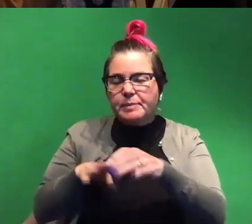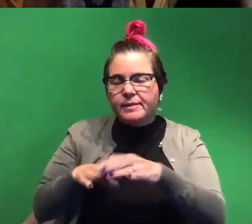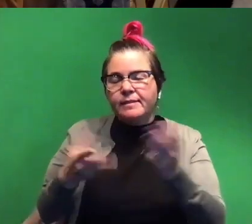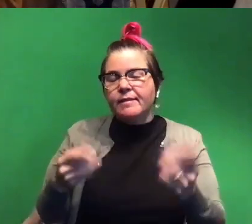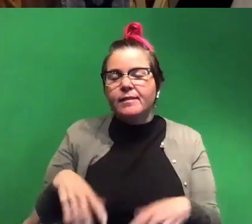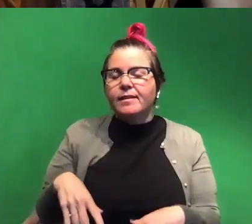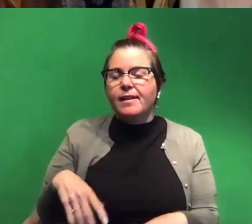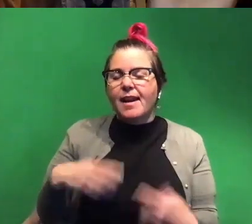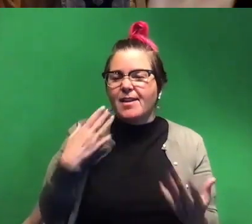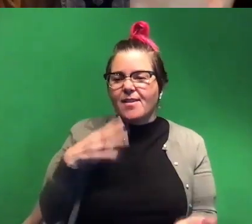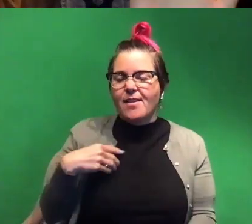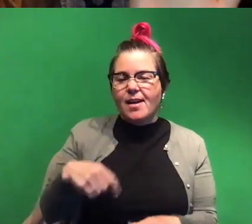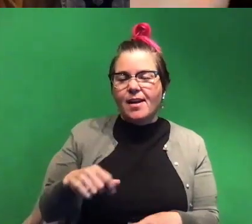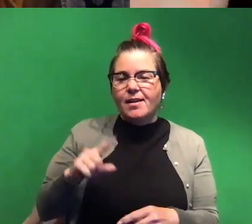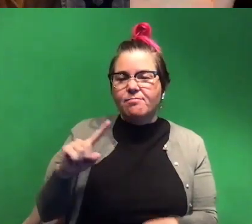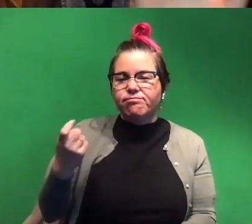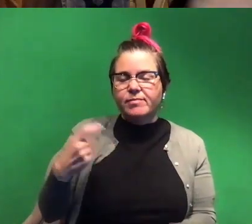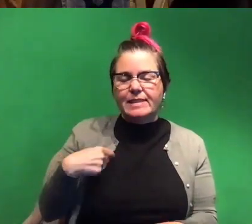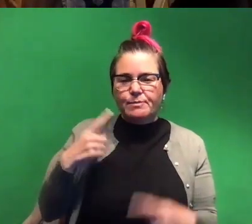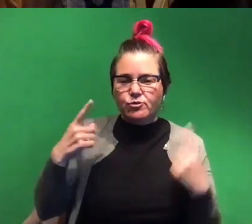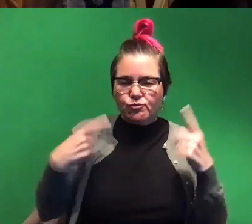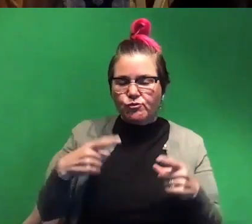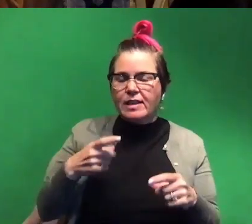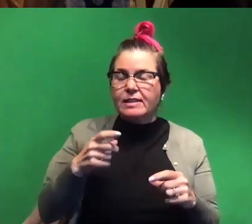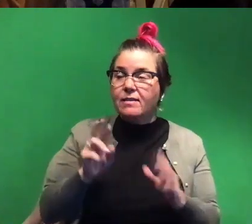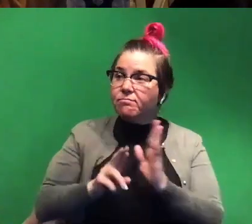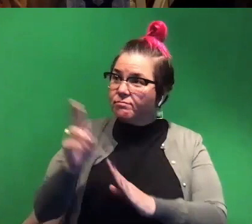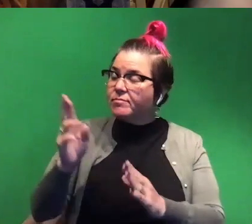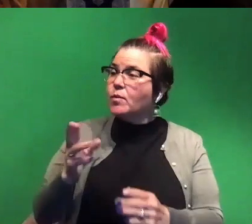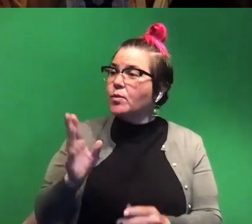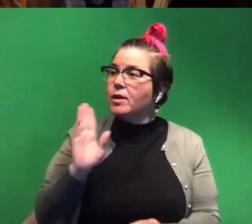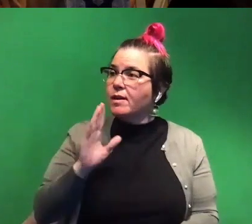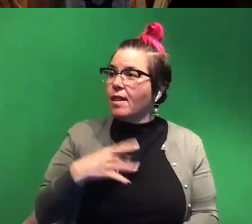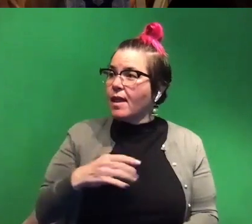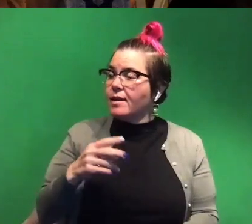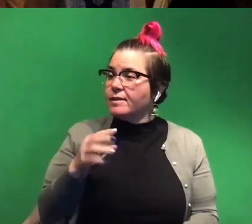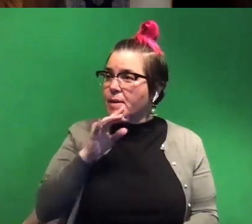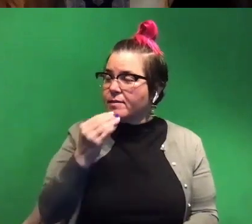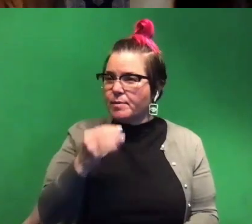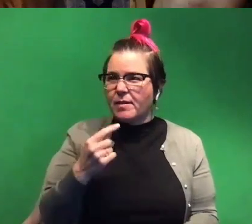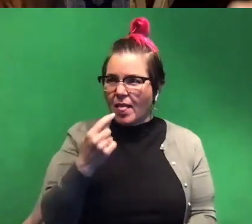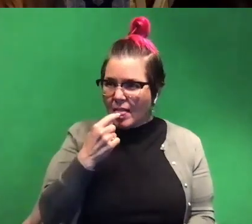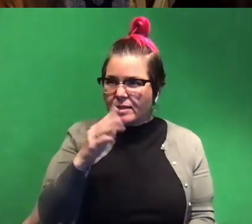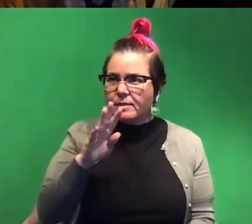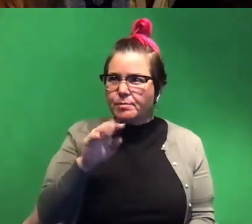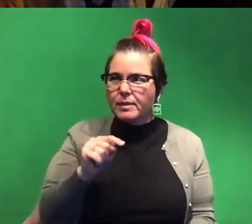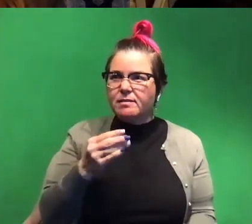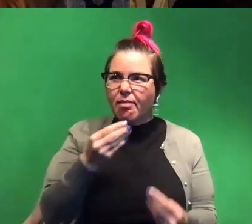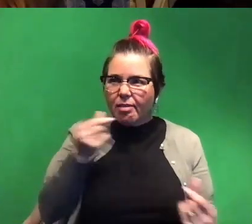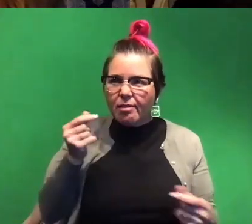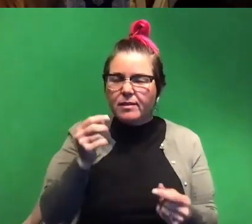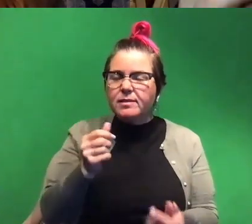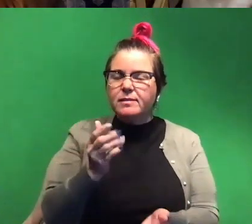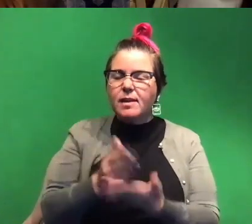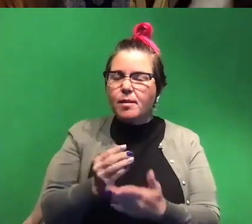I don't know. That seems wild that I would like spicy food, but also if your taste buds don't work, of course, that's funny to think